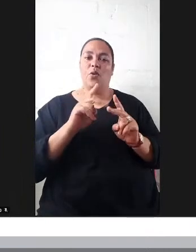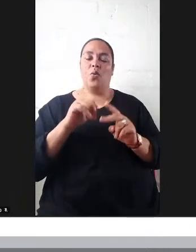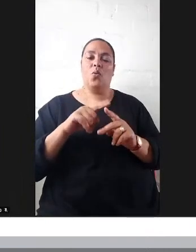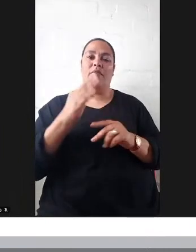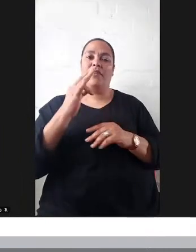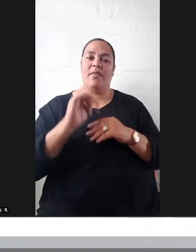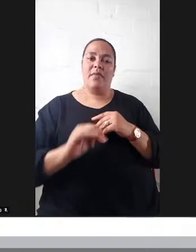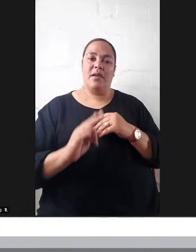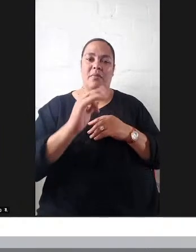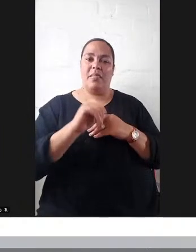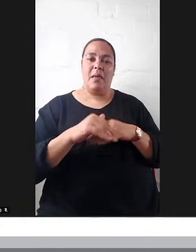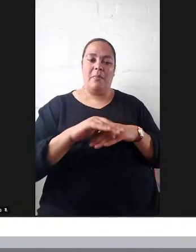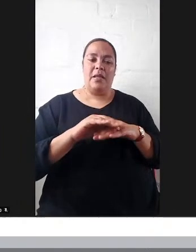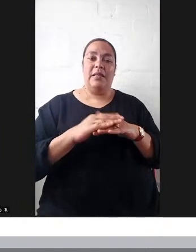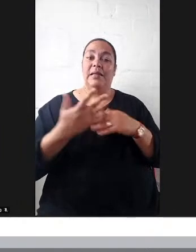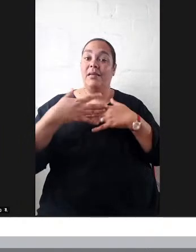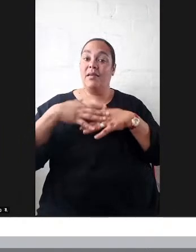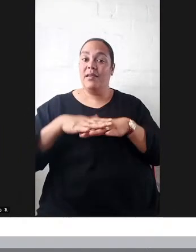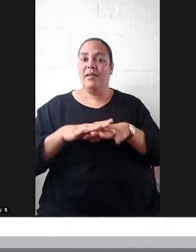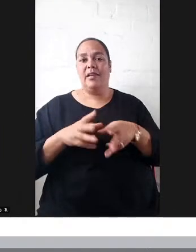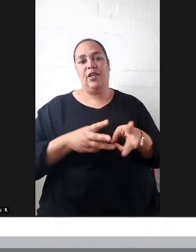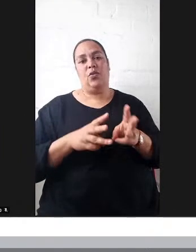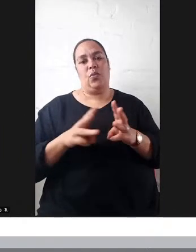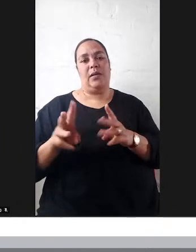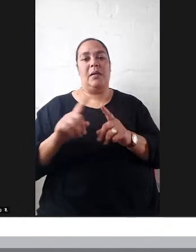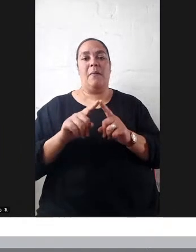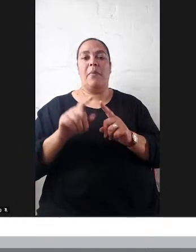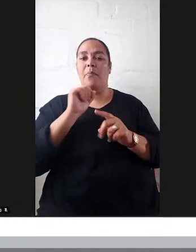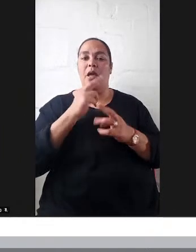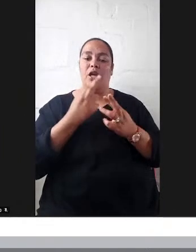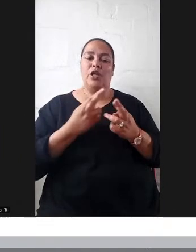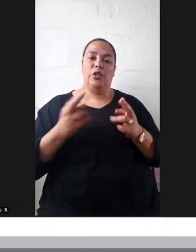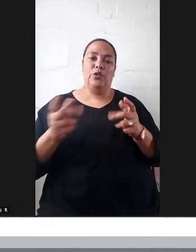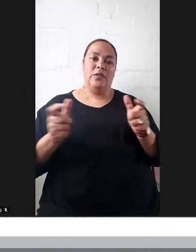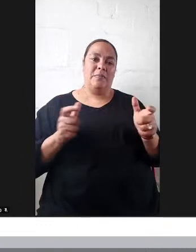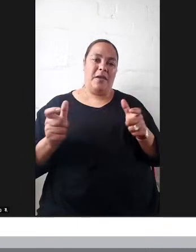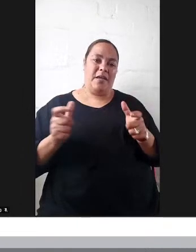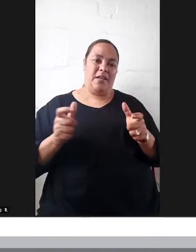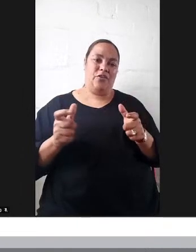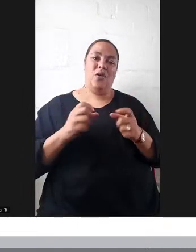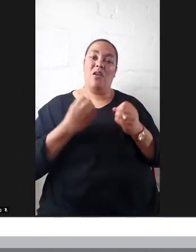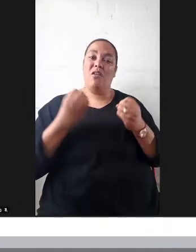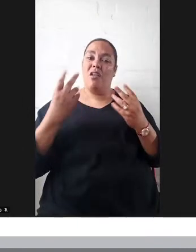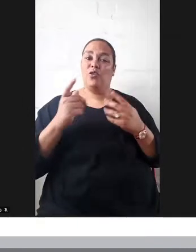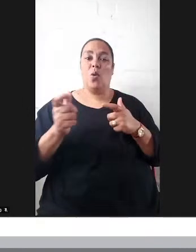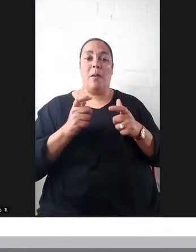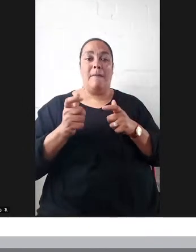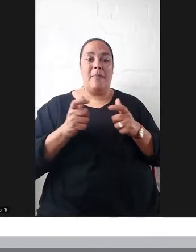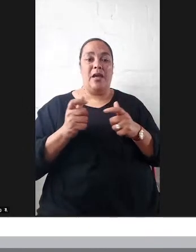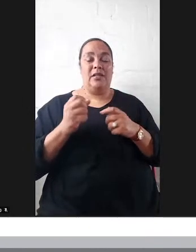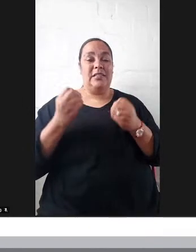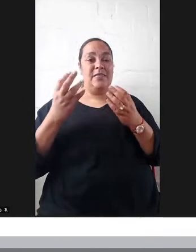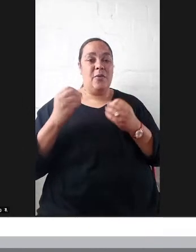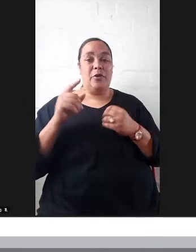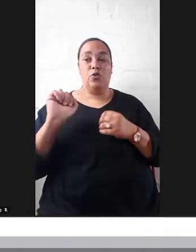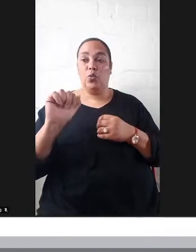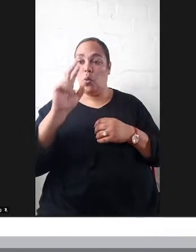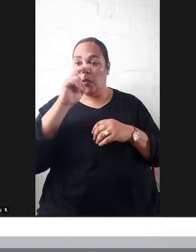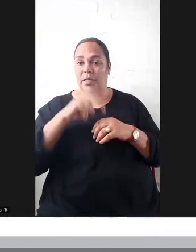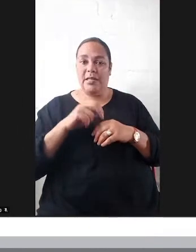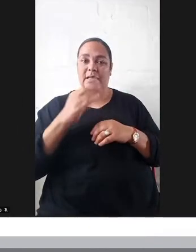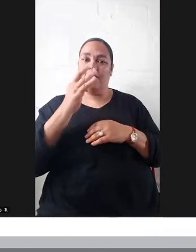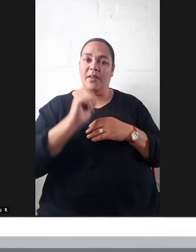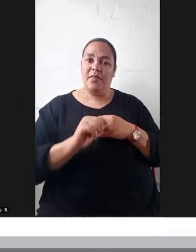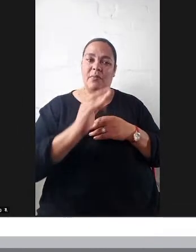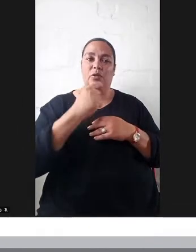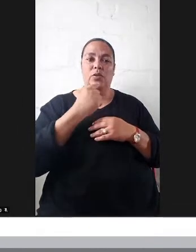an integrated way, where we resource managers with a lot of the management data they need on a quarterly basis to say how they're going